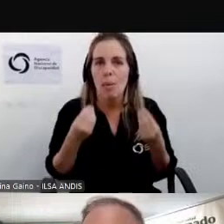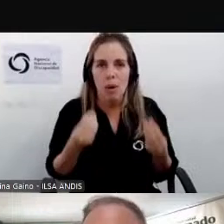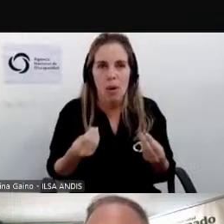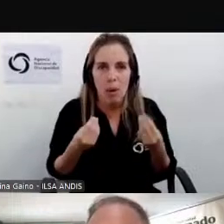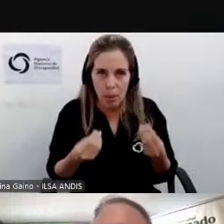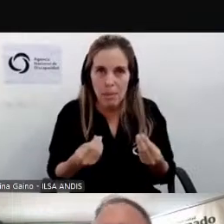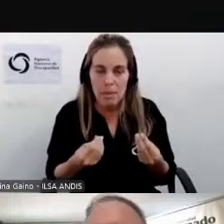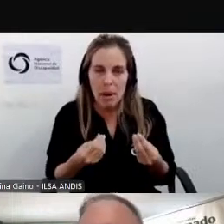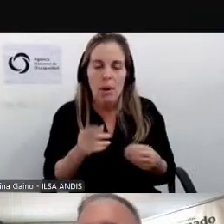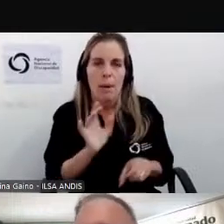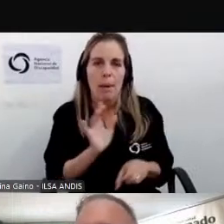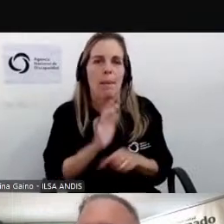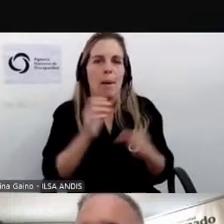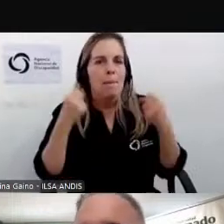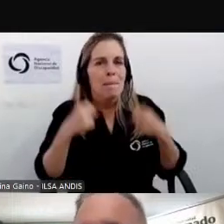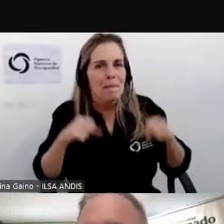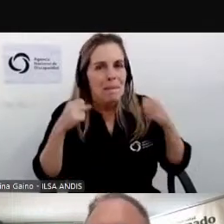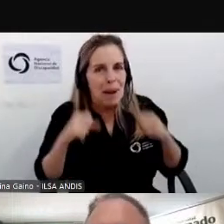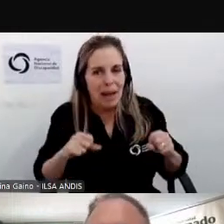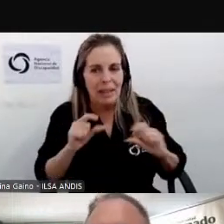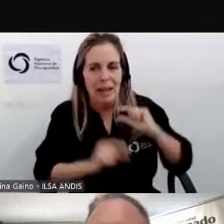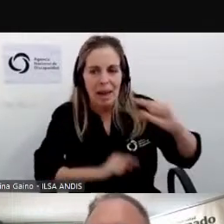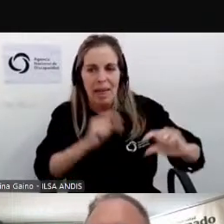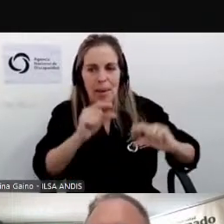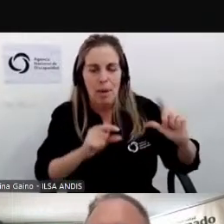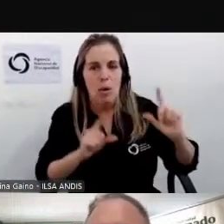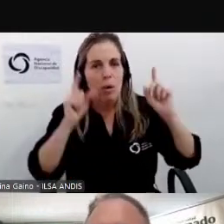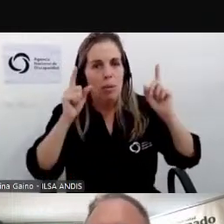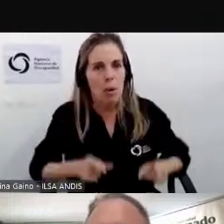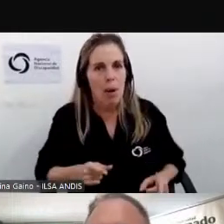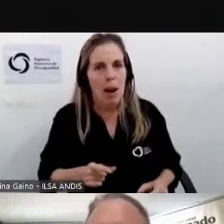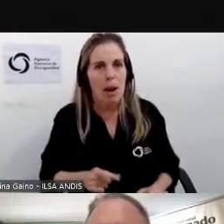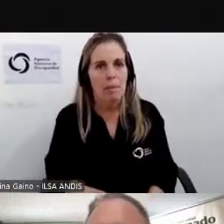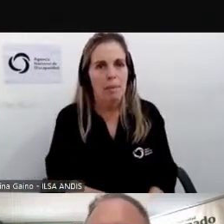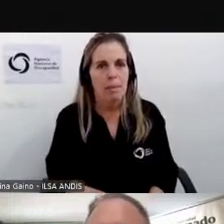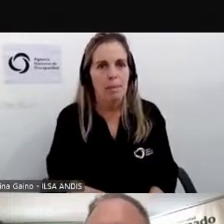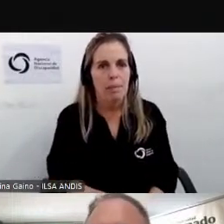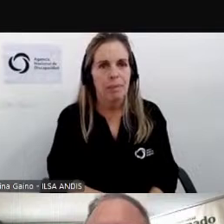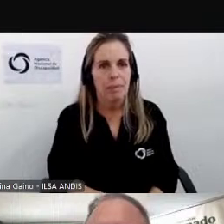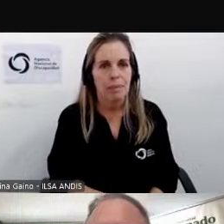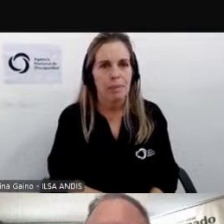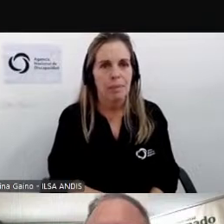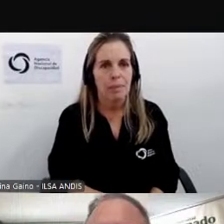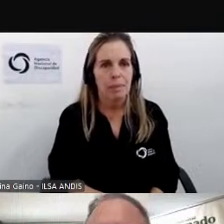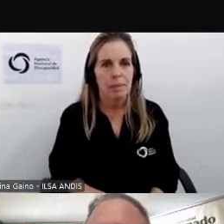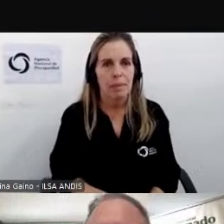ideas, and try to bring about some practice. However,